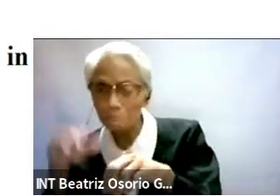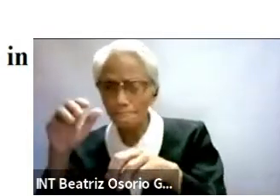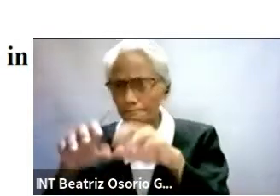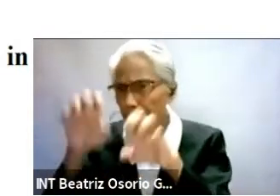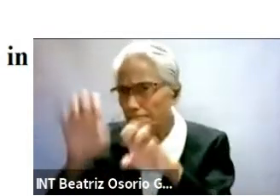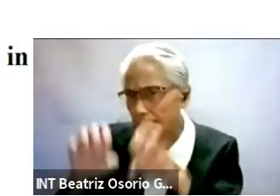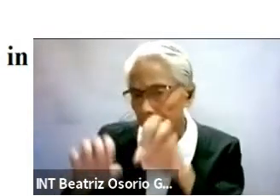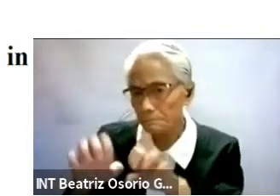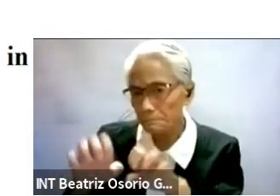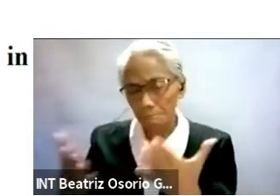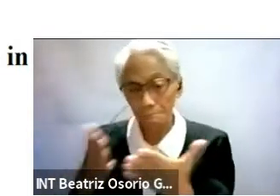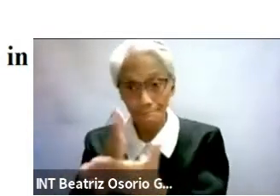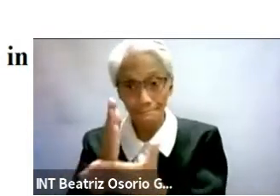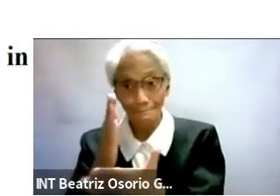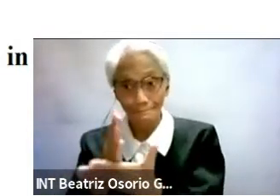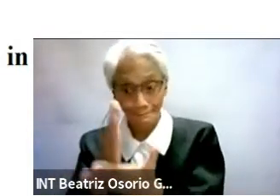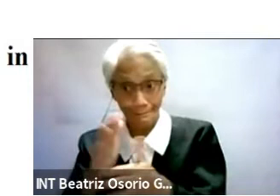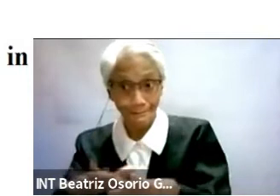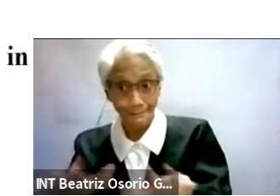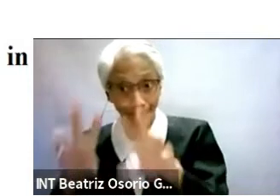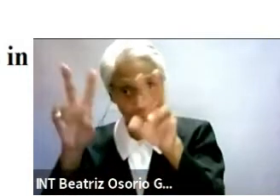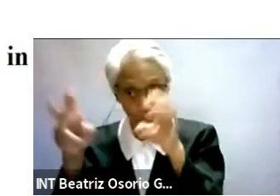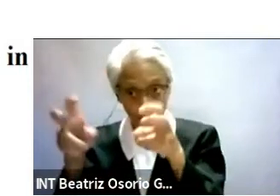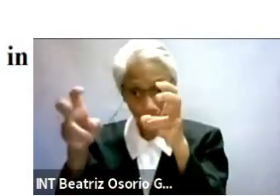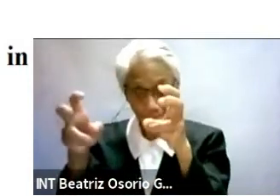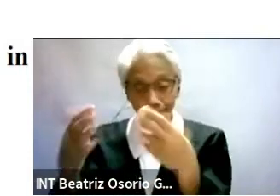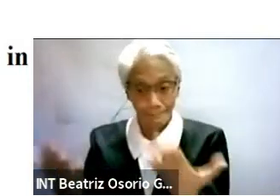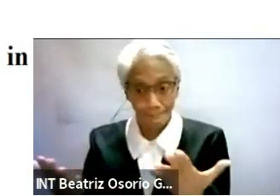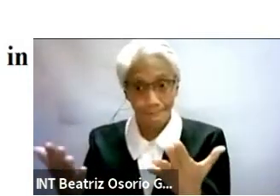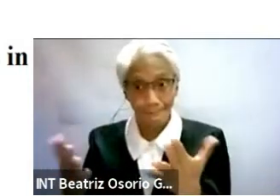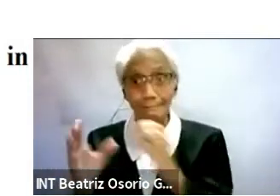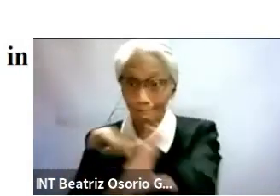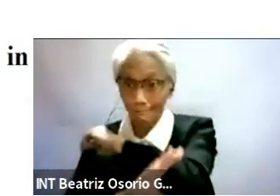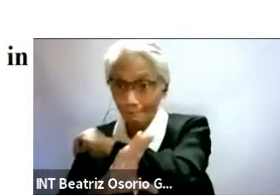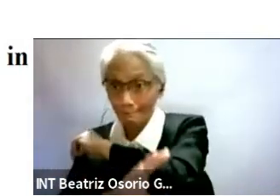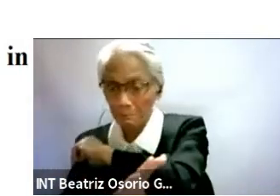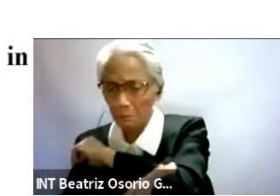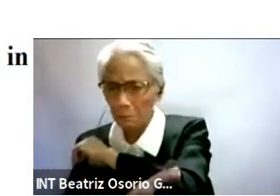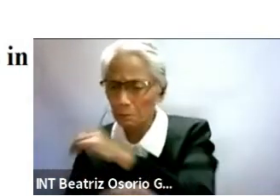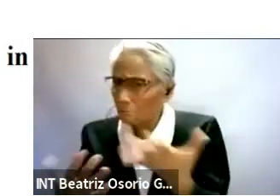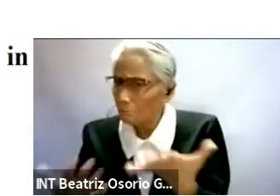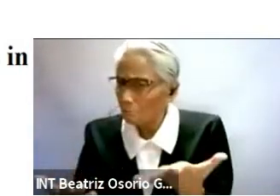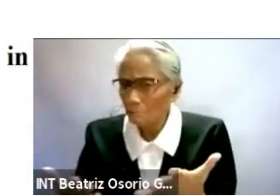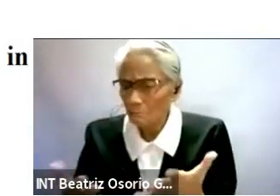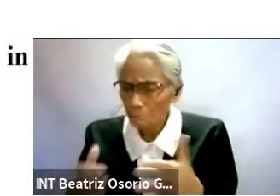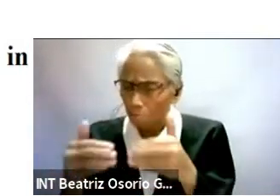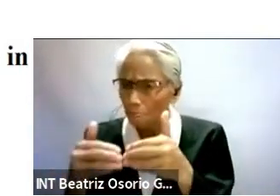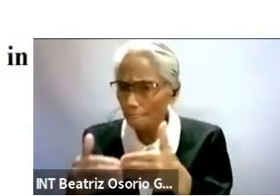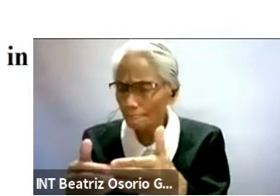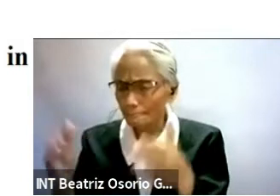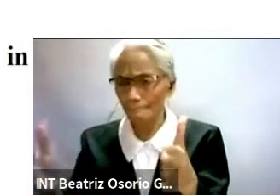are respected on this topic in a given country. So it inherently generates